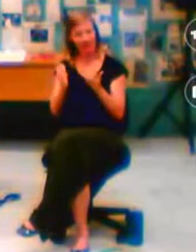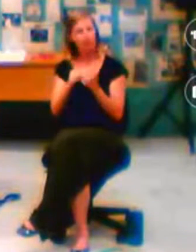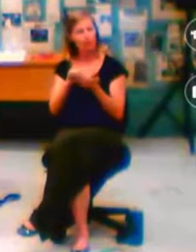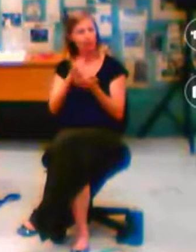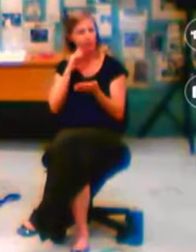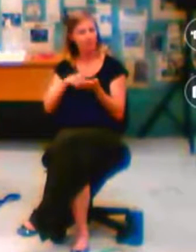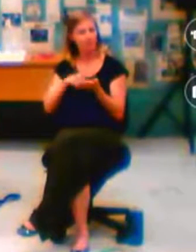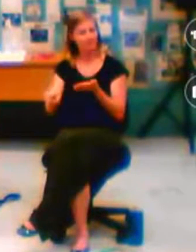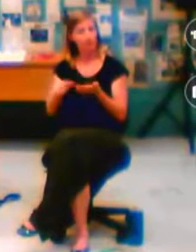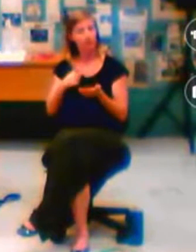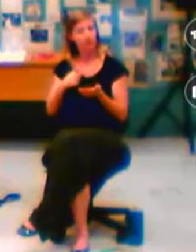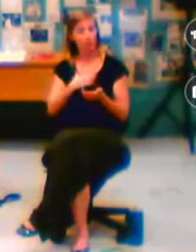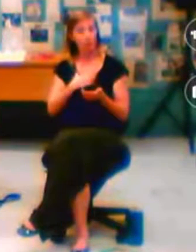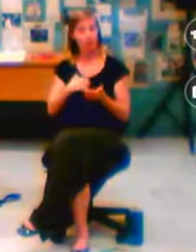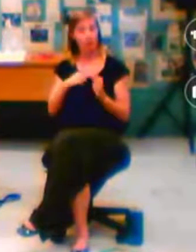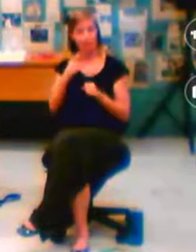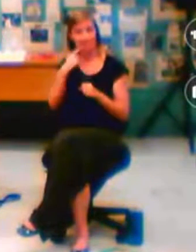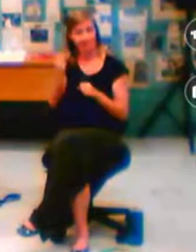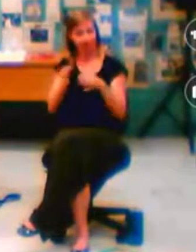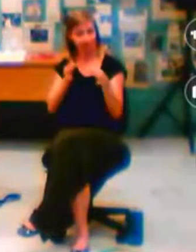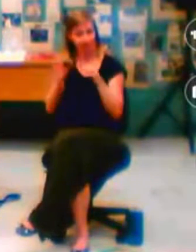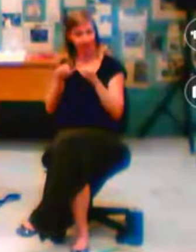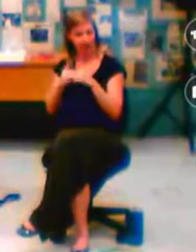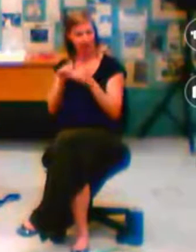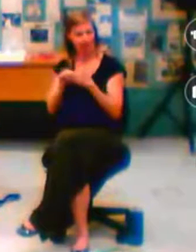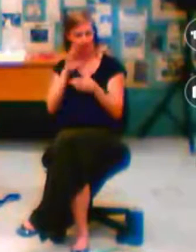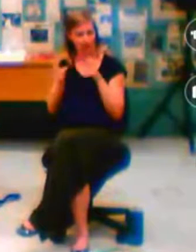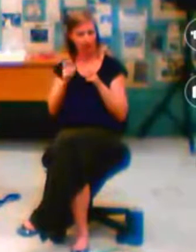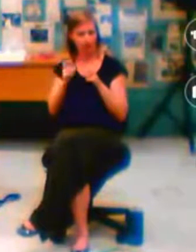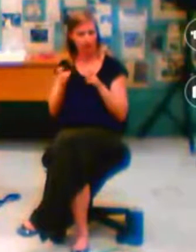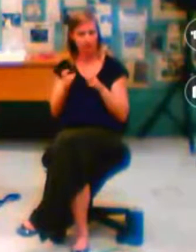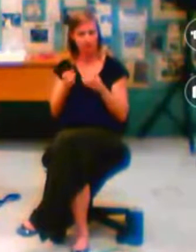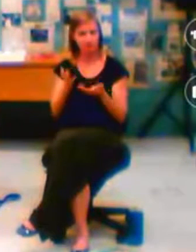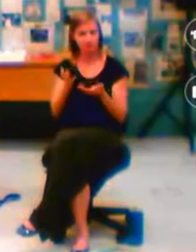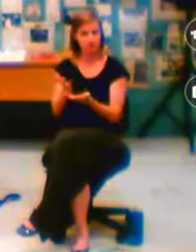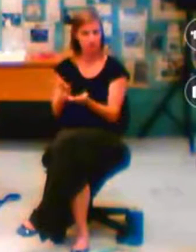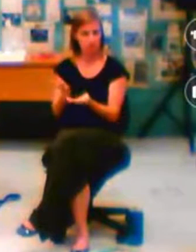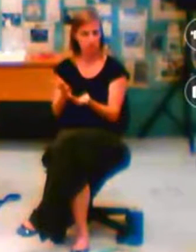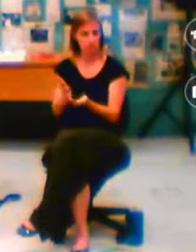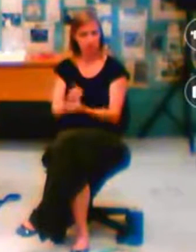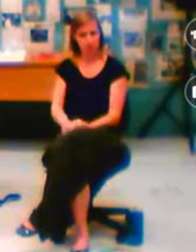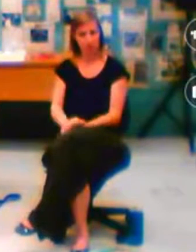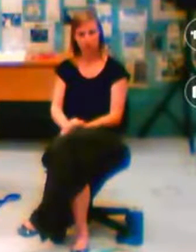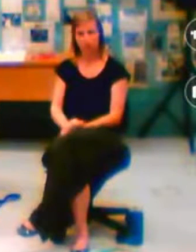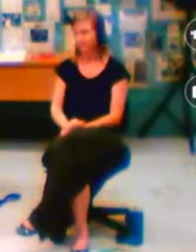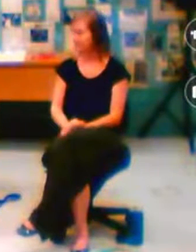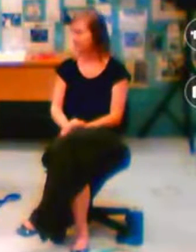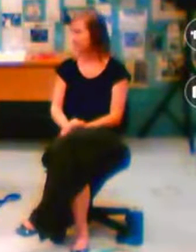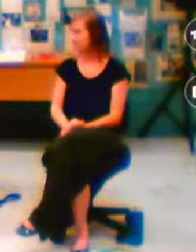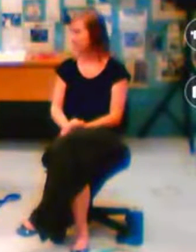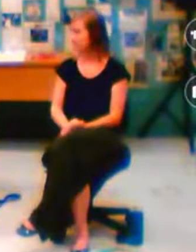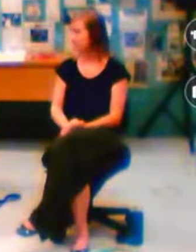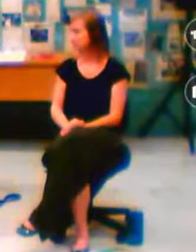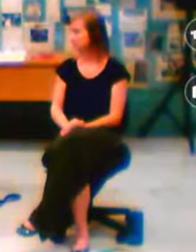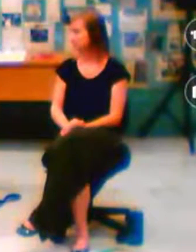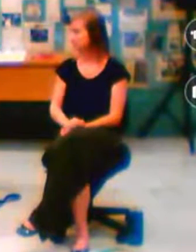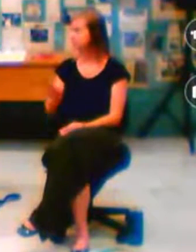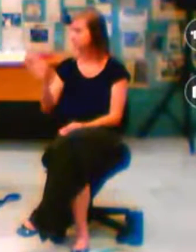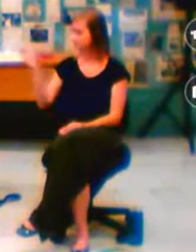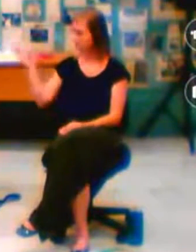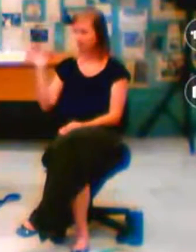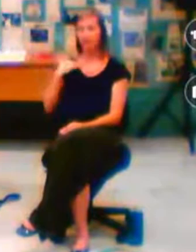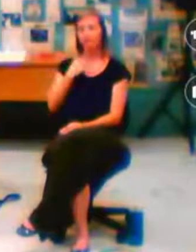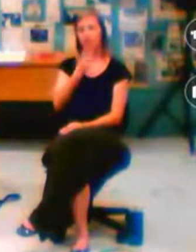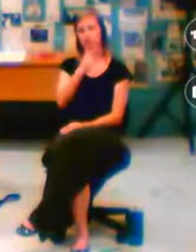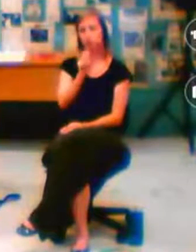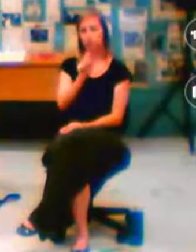work. And I'm not sure how those things that are so complex are going to be paid for. I'd like to be